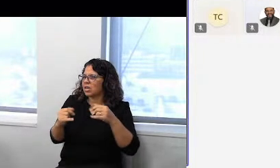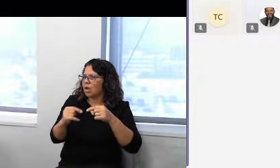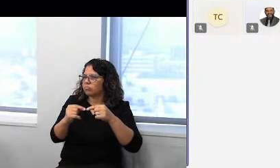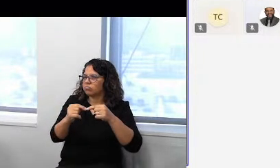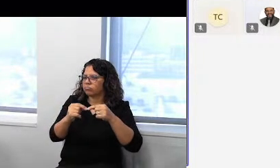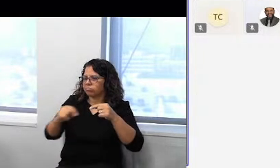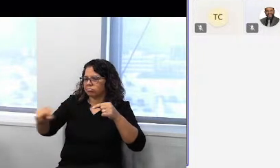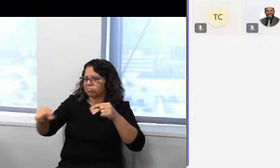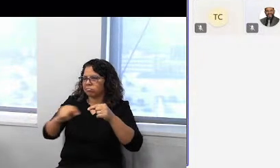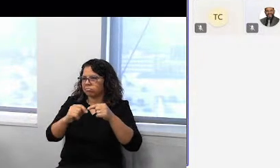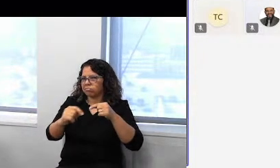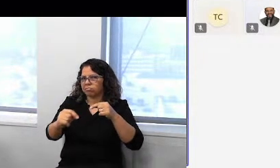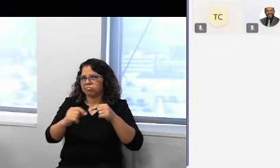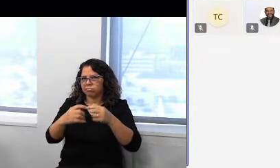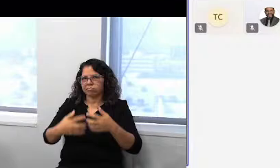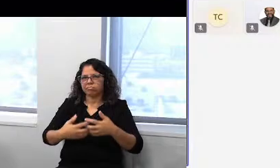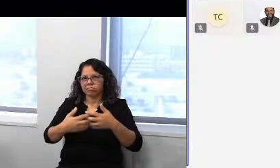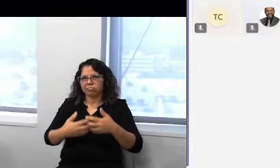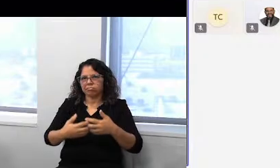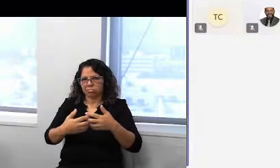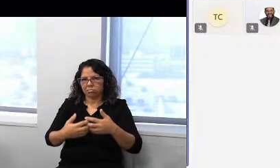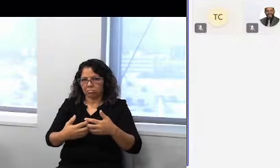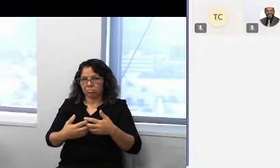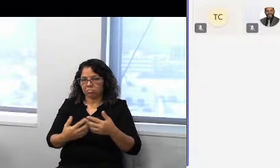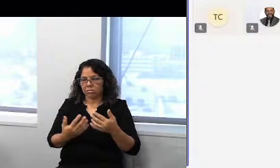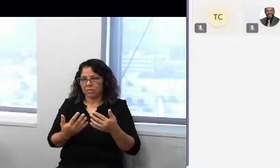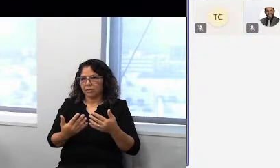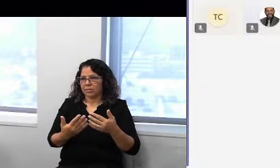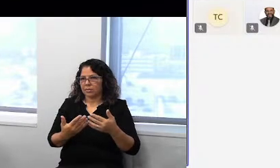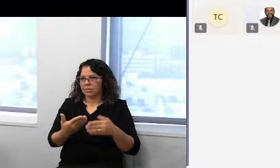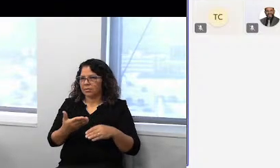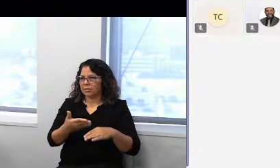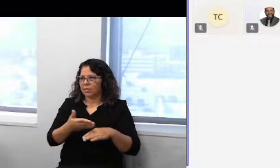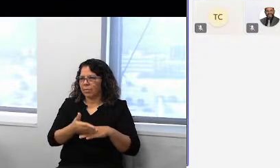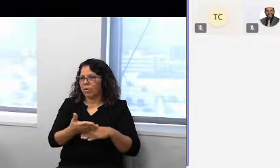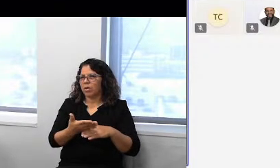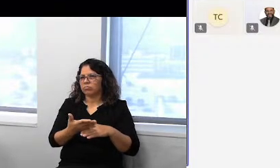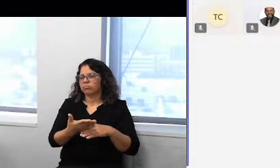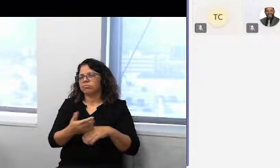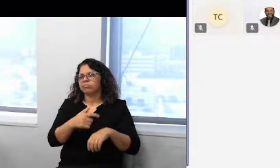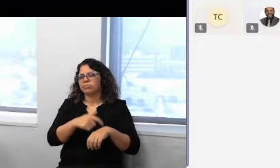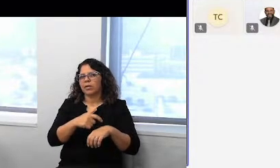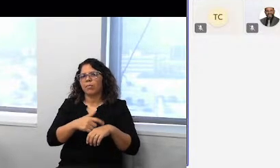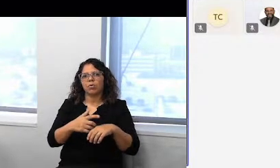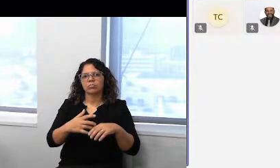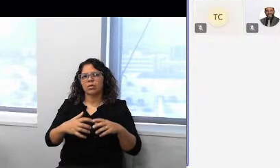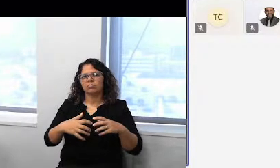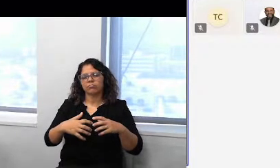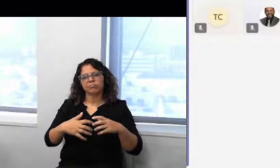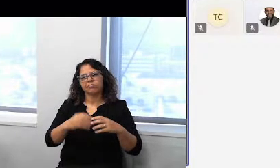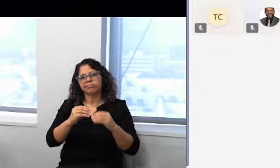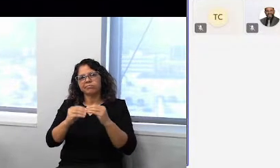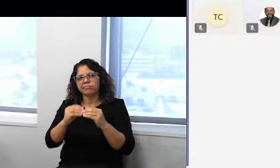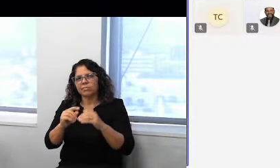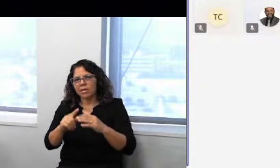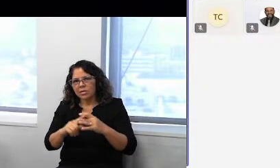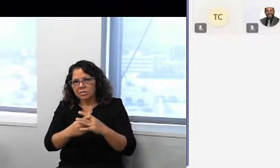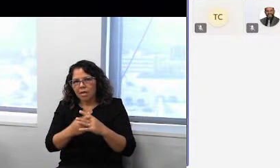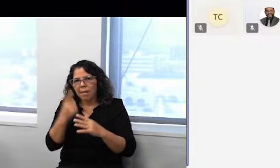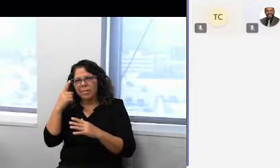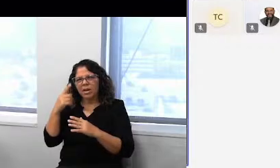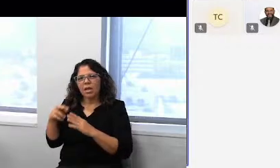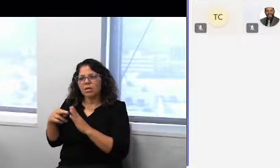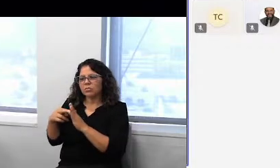initial restoration period, as you learn more about what's going to be needed to meet the 2050 mandate, that's a new set of costs later on,